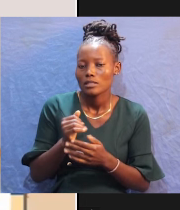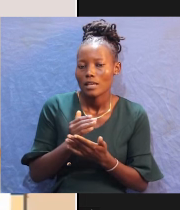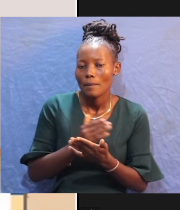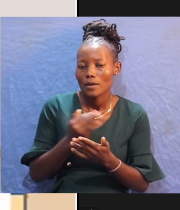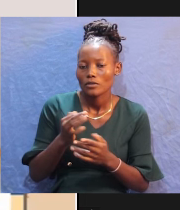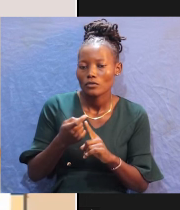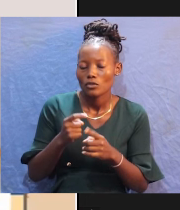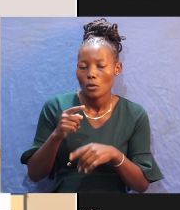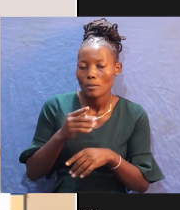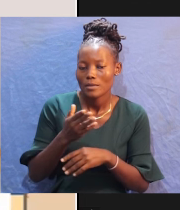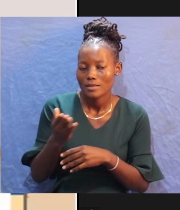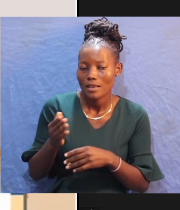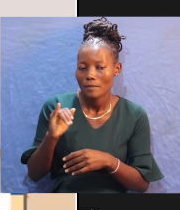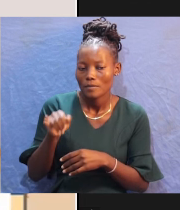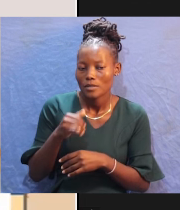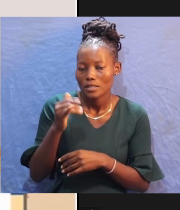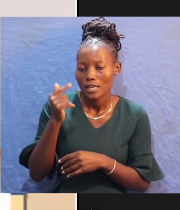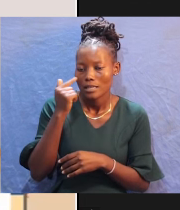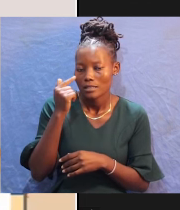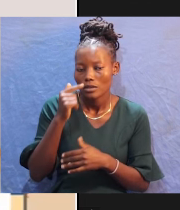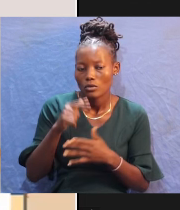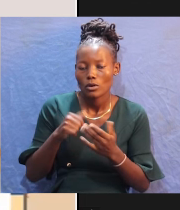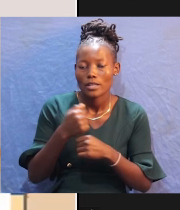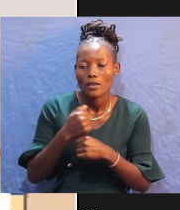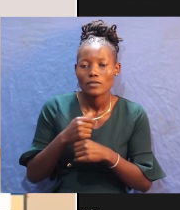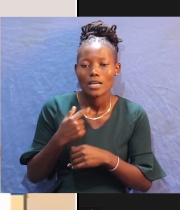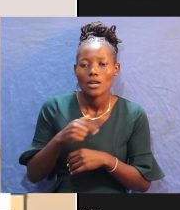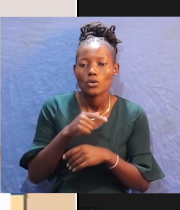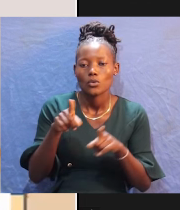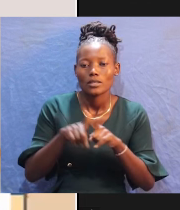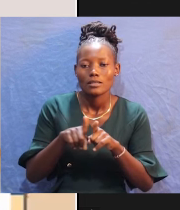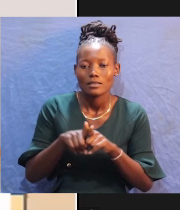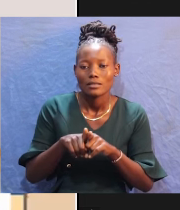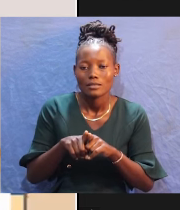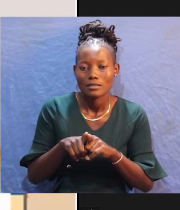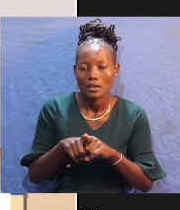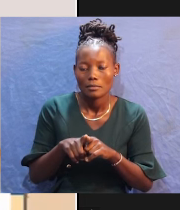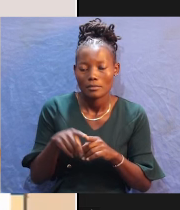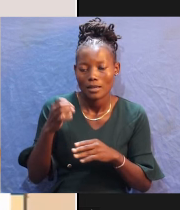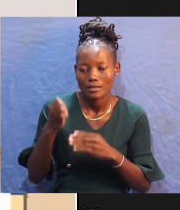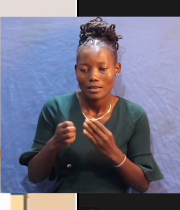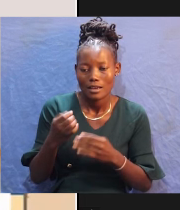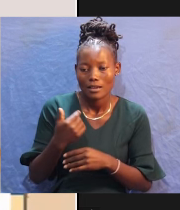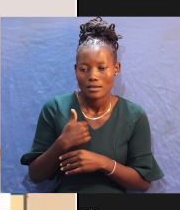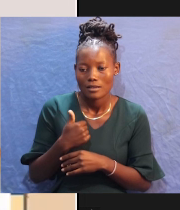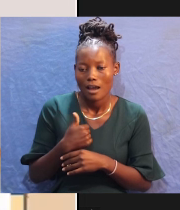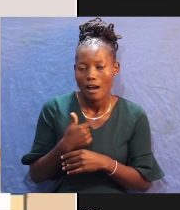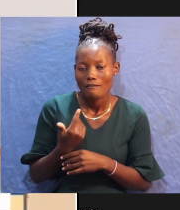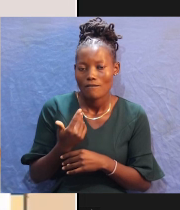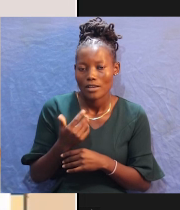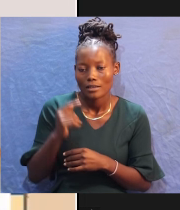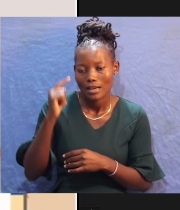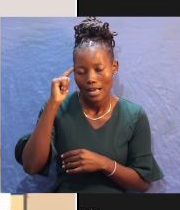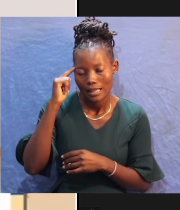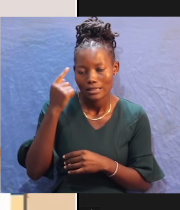some message. And that is the example. For example, if I want to work on communication, and now I